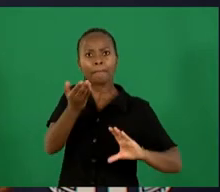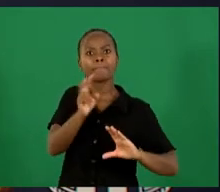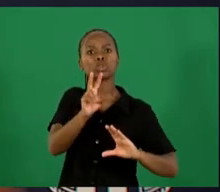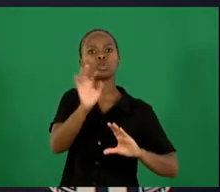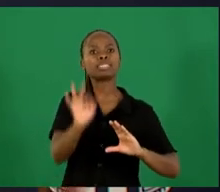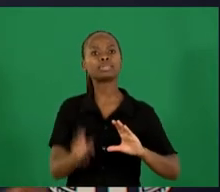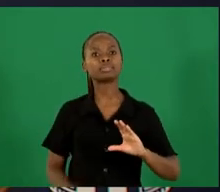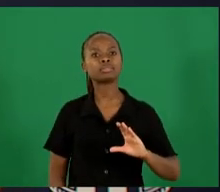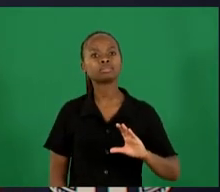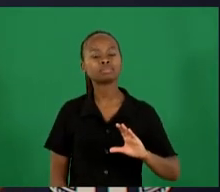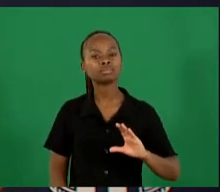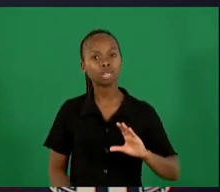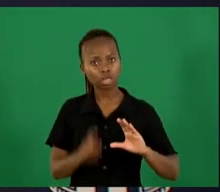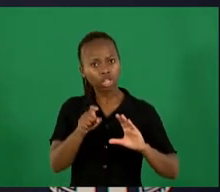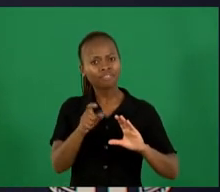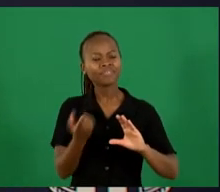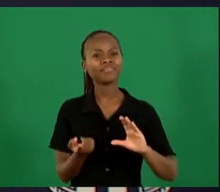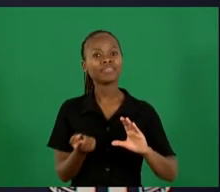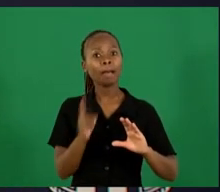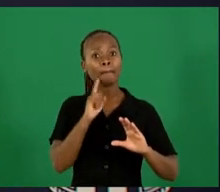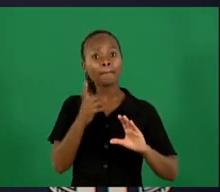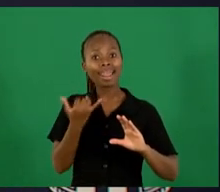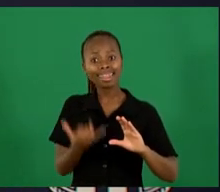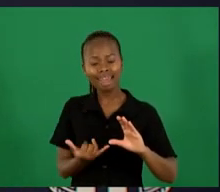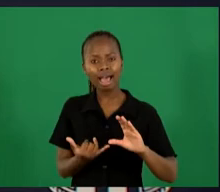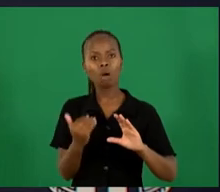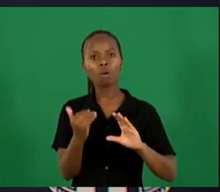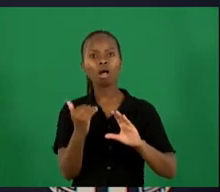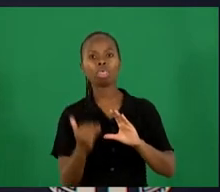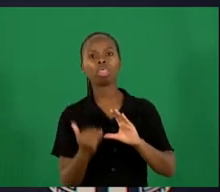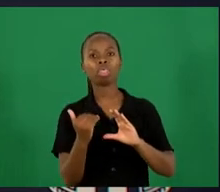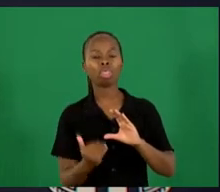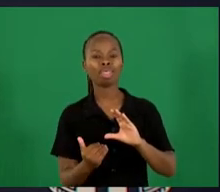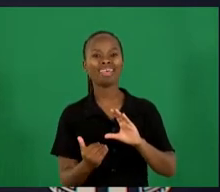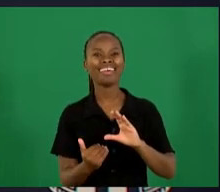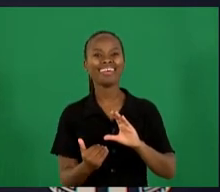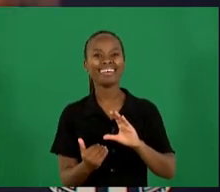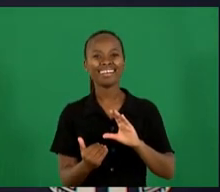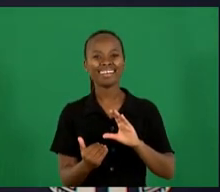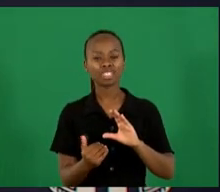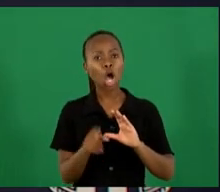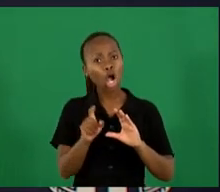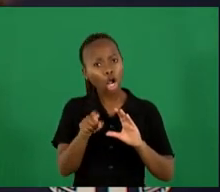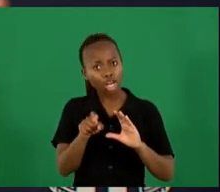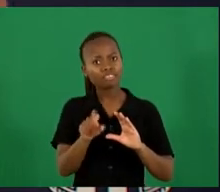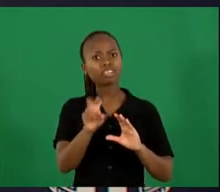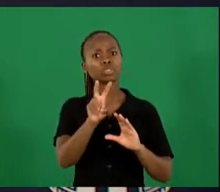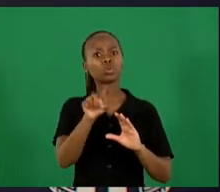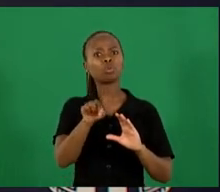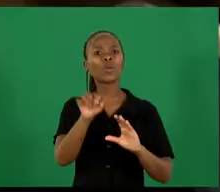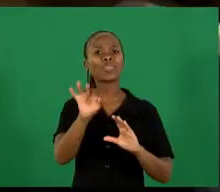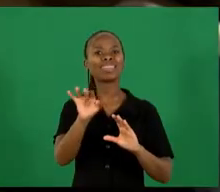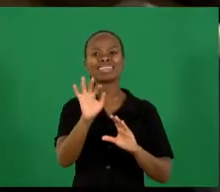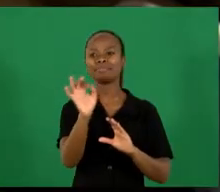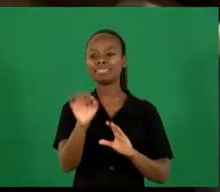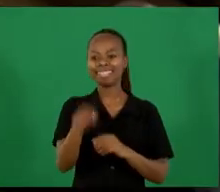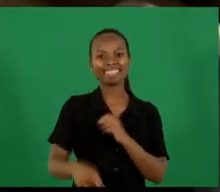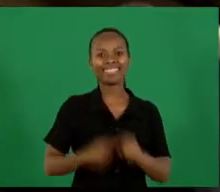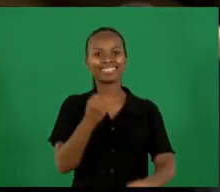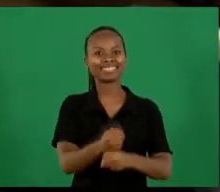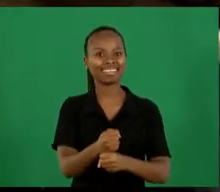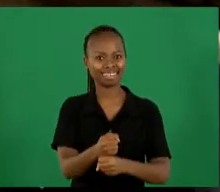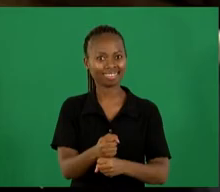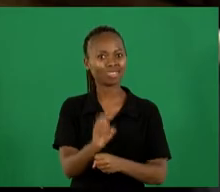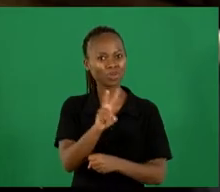of 0.3%, give or take, we think that growth could have easily have been 2.3% during the course of this